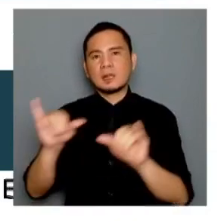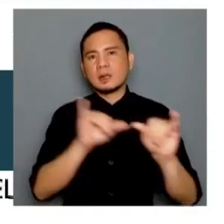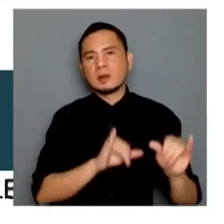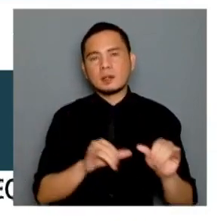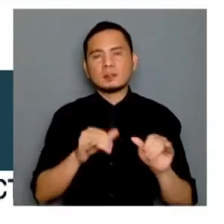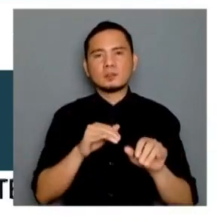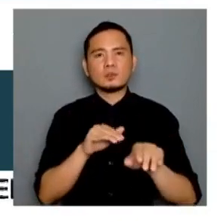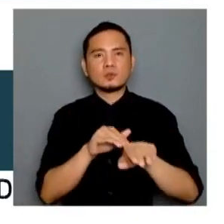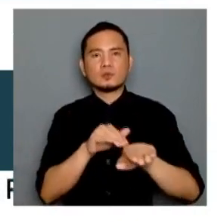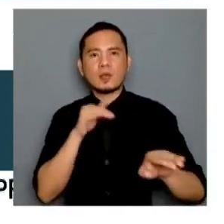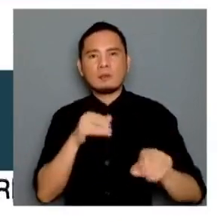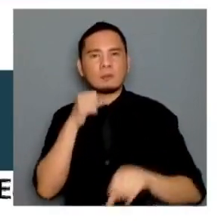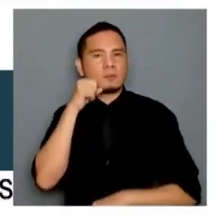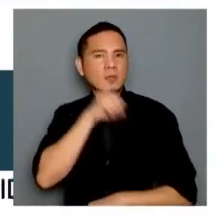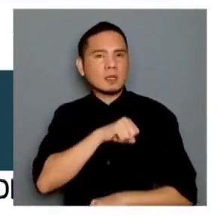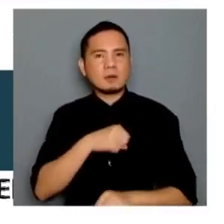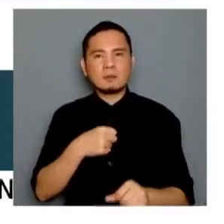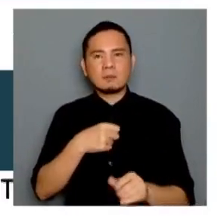fee. So